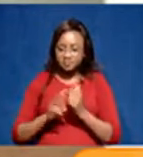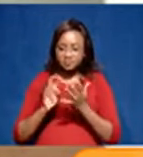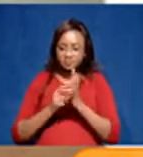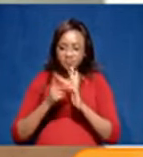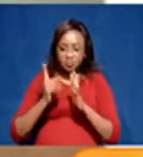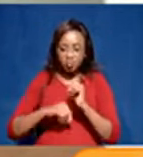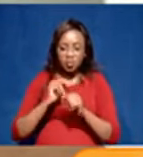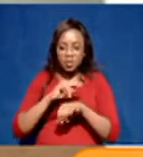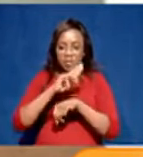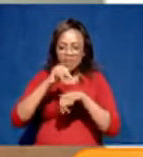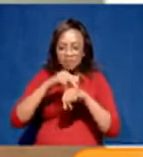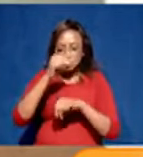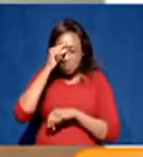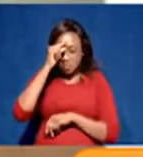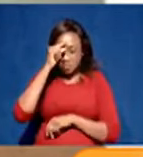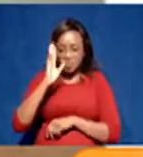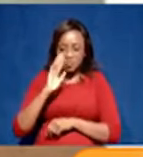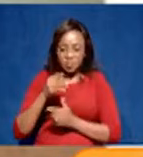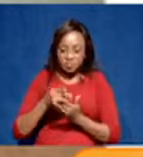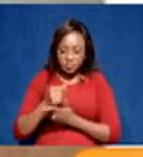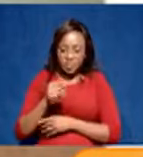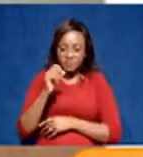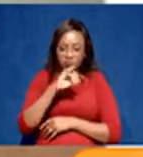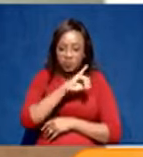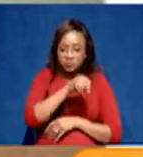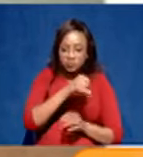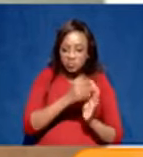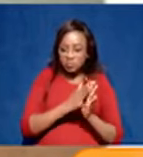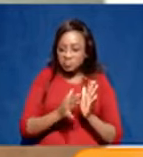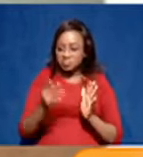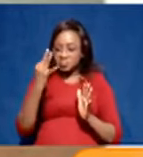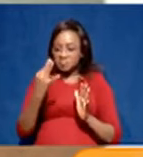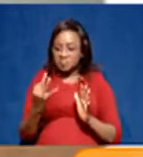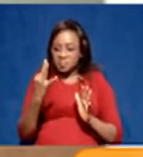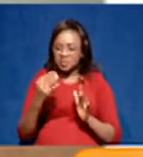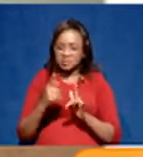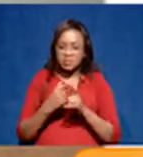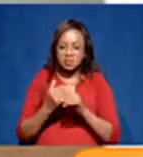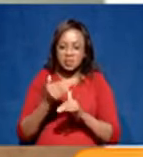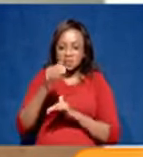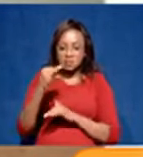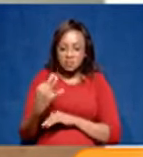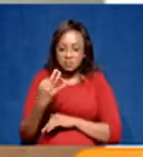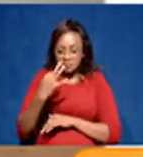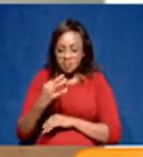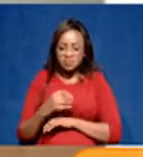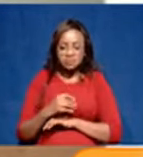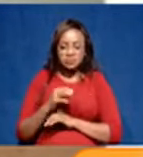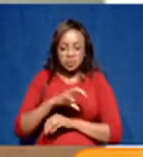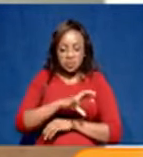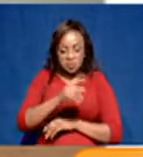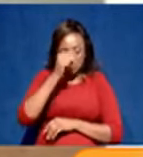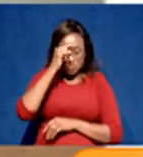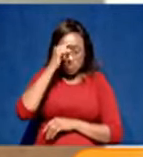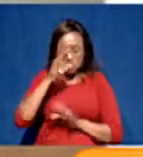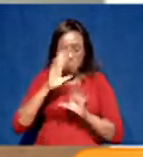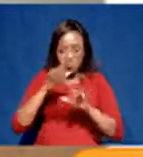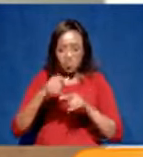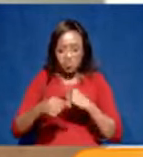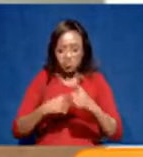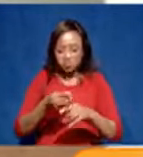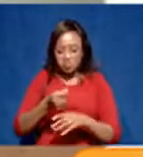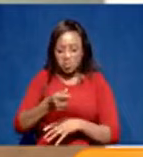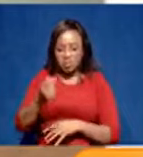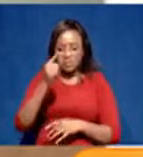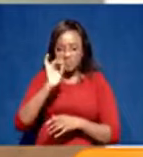take care and make payments for January to March. And then after March to June, the county governments will take care of them. But these